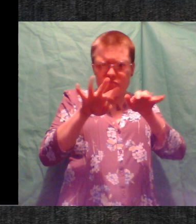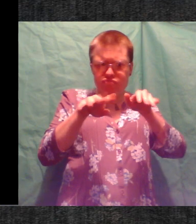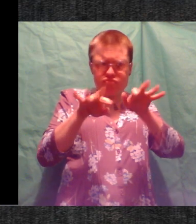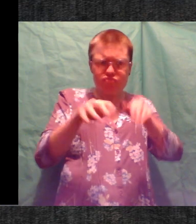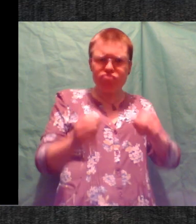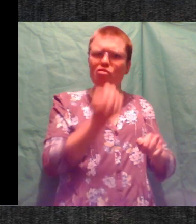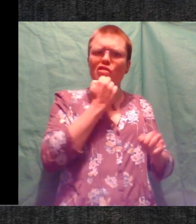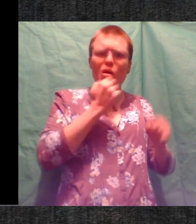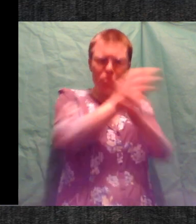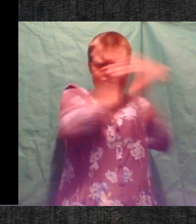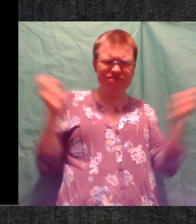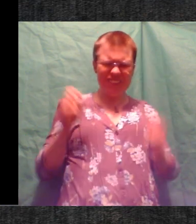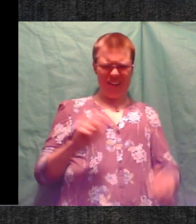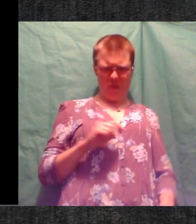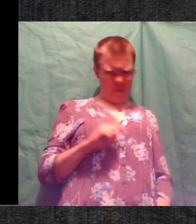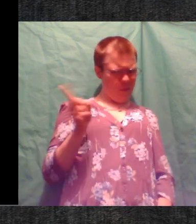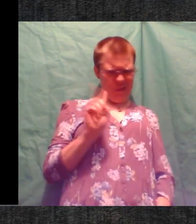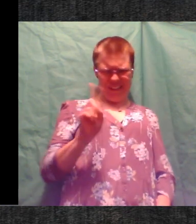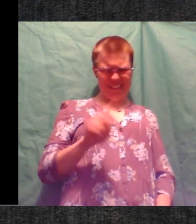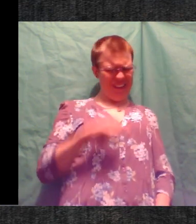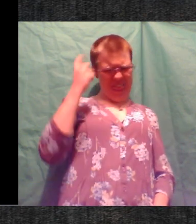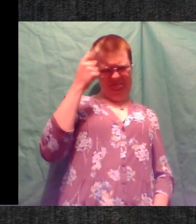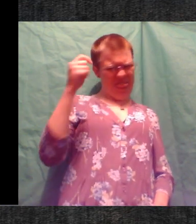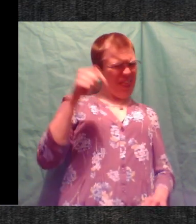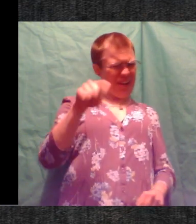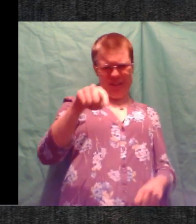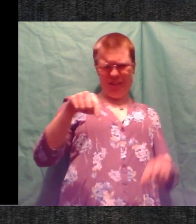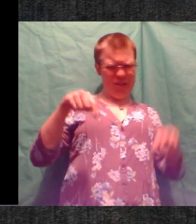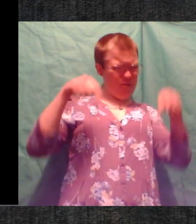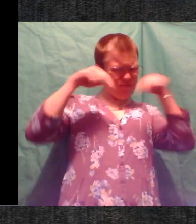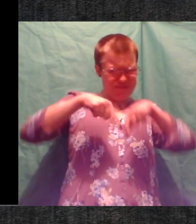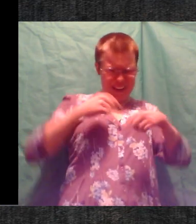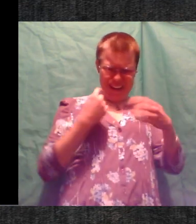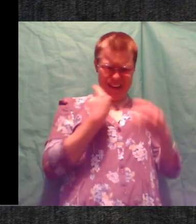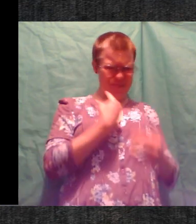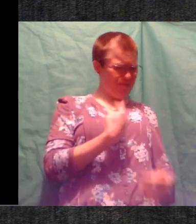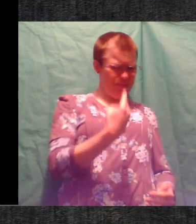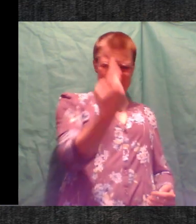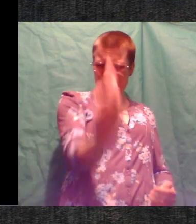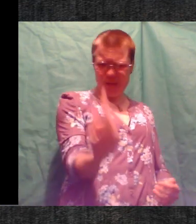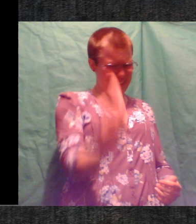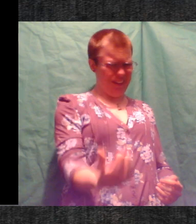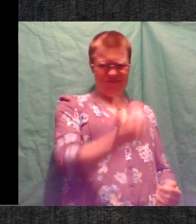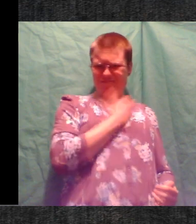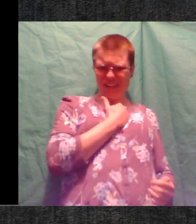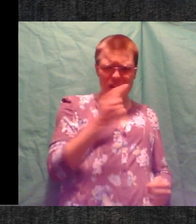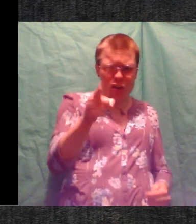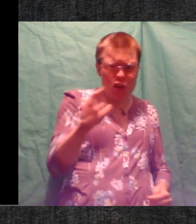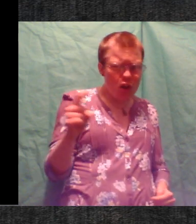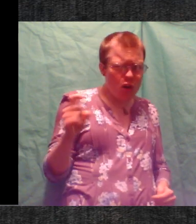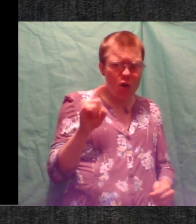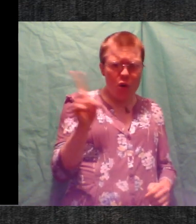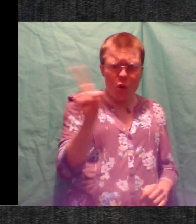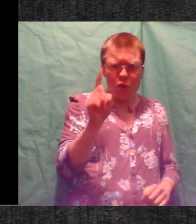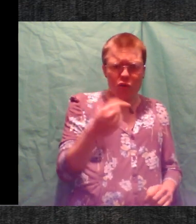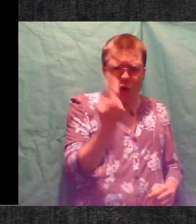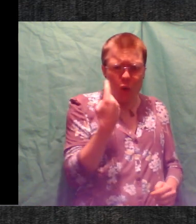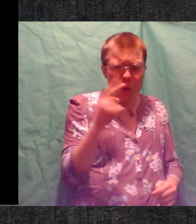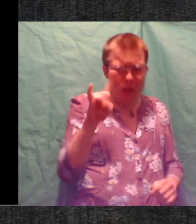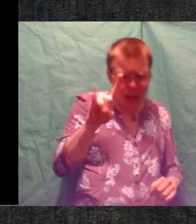code? Huh? You didn't think you made it this far by yourself, did you? Who the hell are